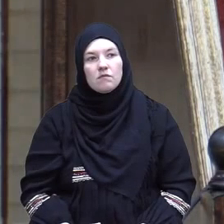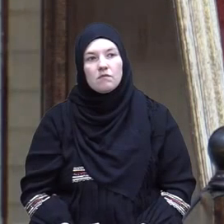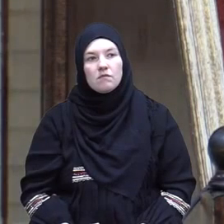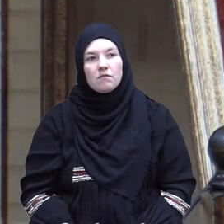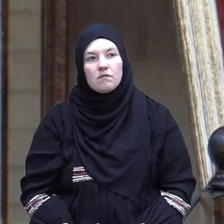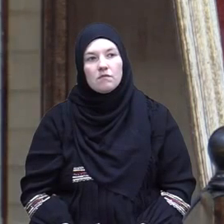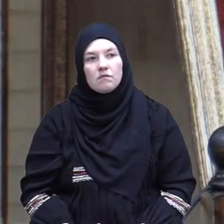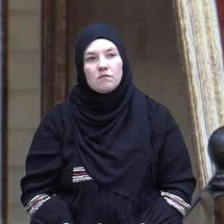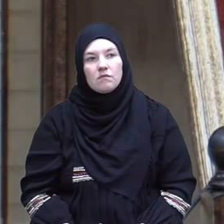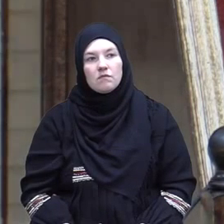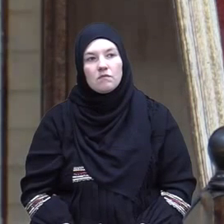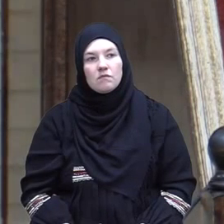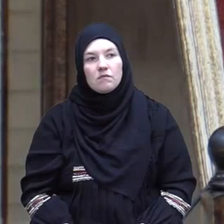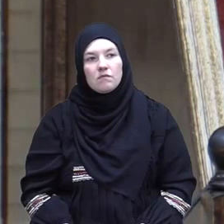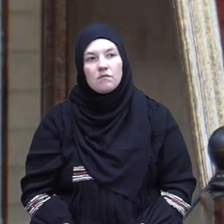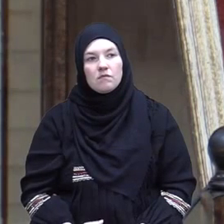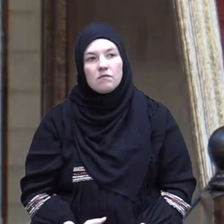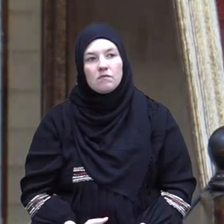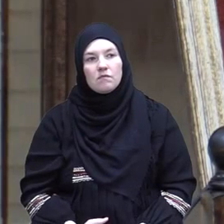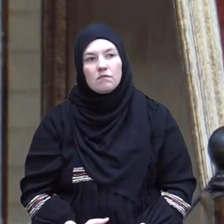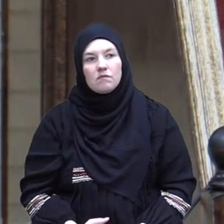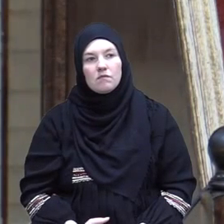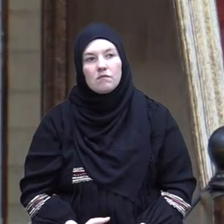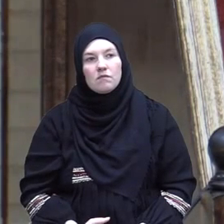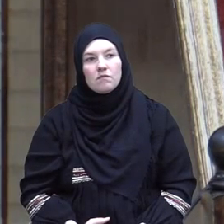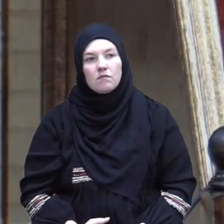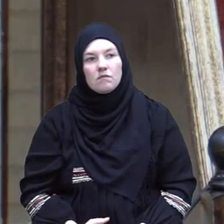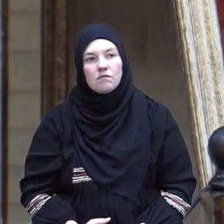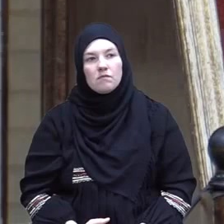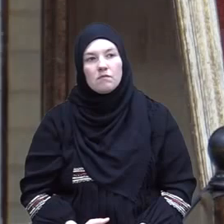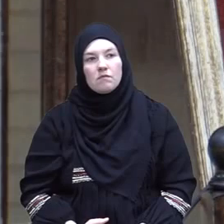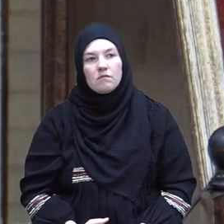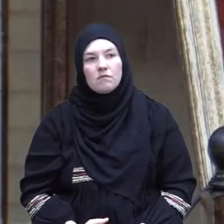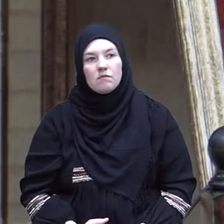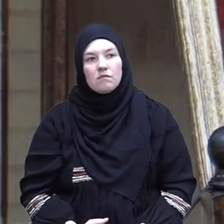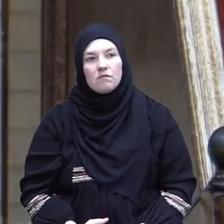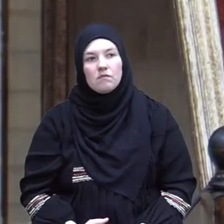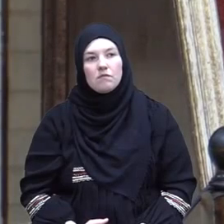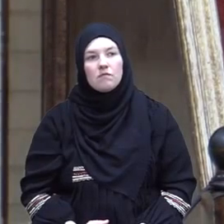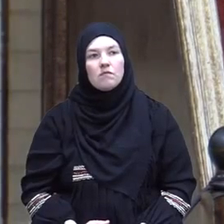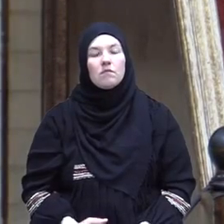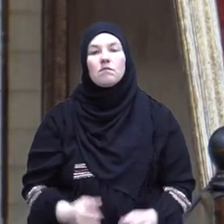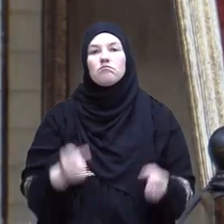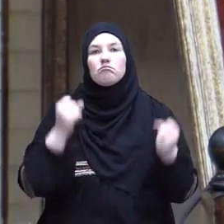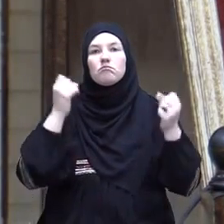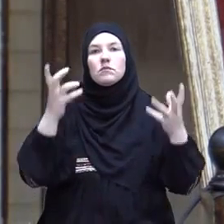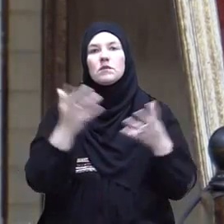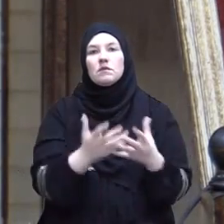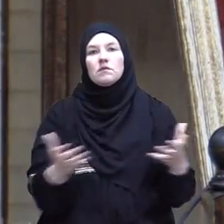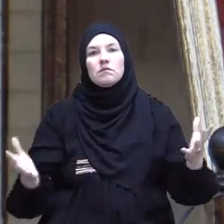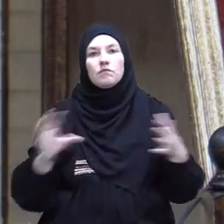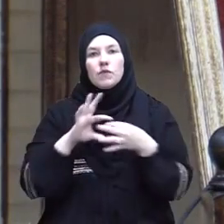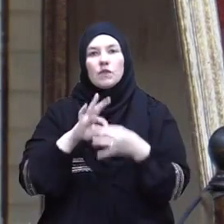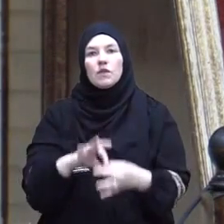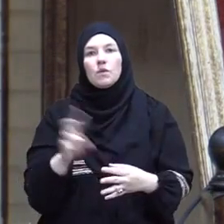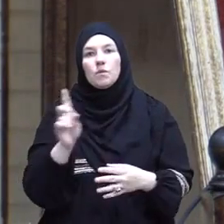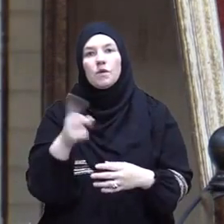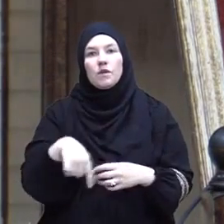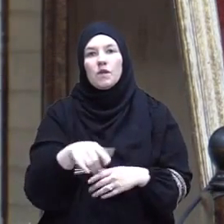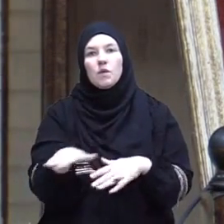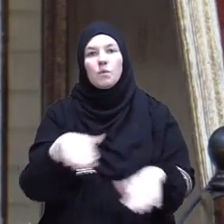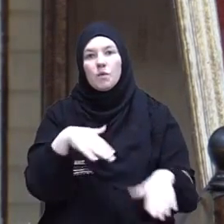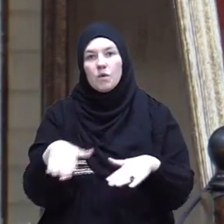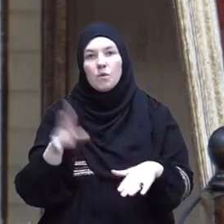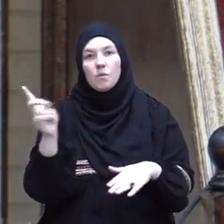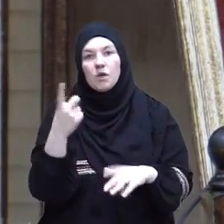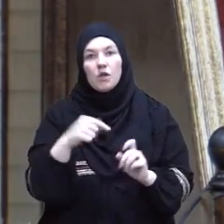of everything. So the abundance is attached to where they want. Right? Here, wherever they go,